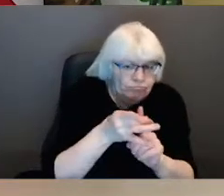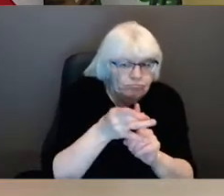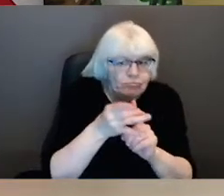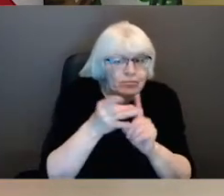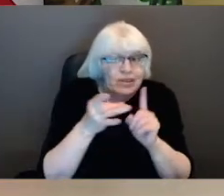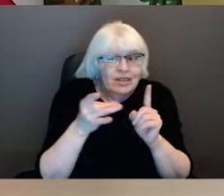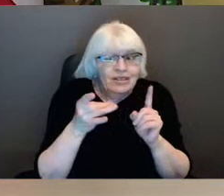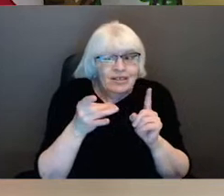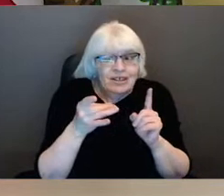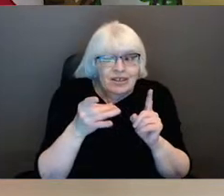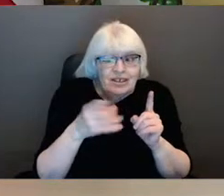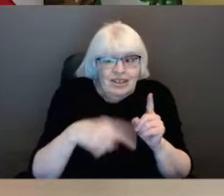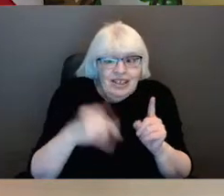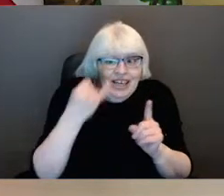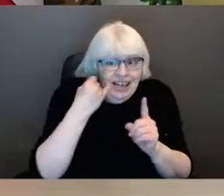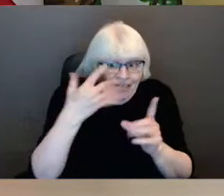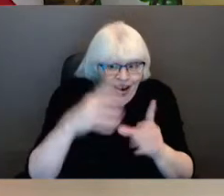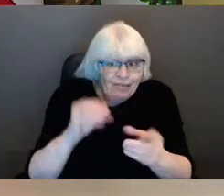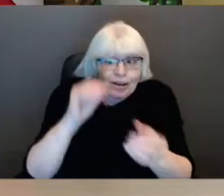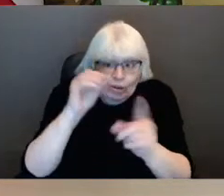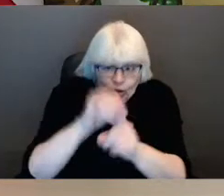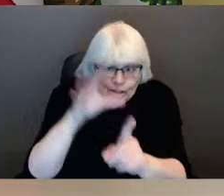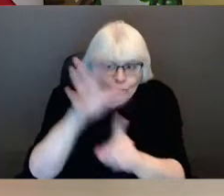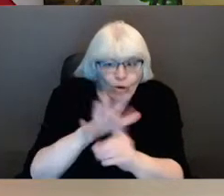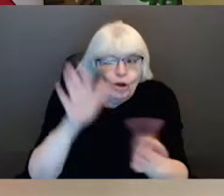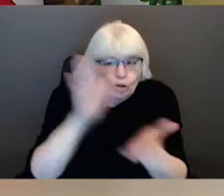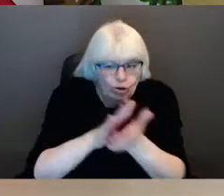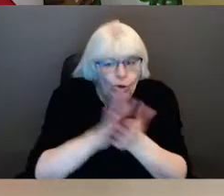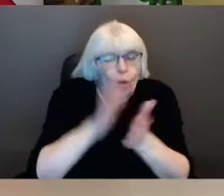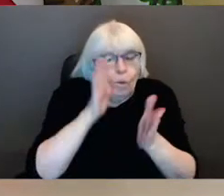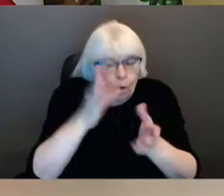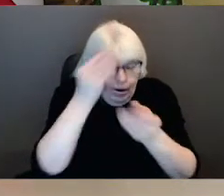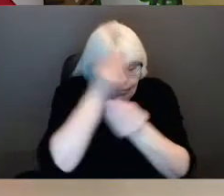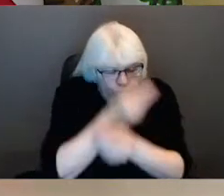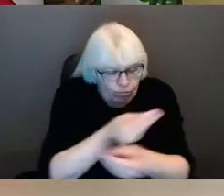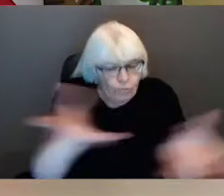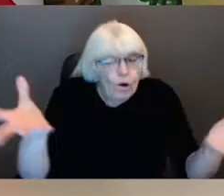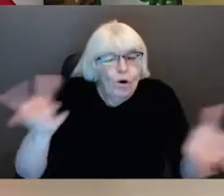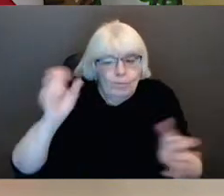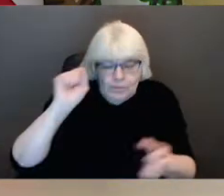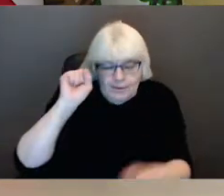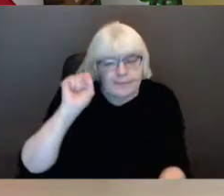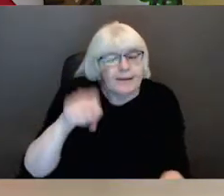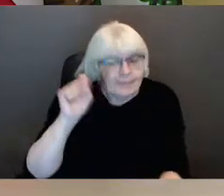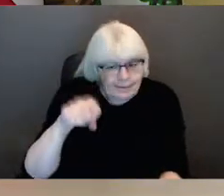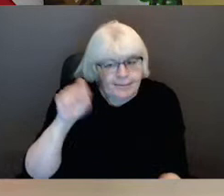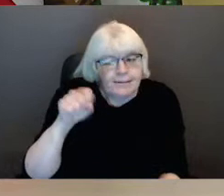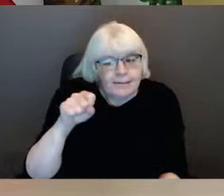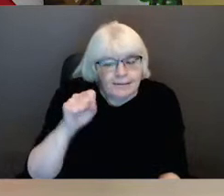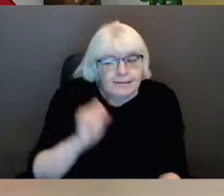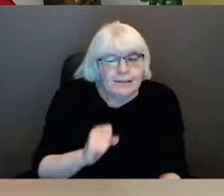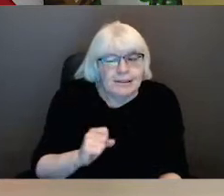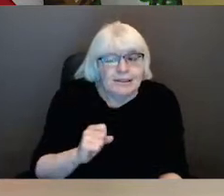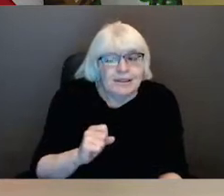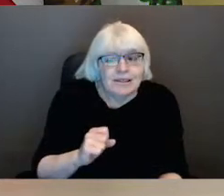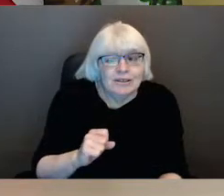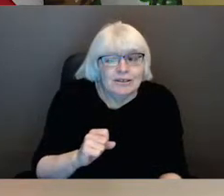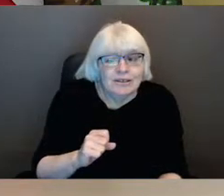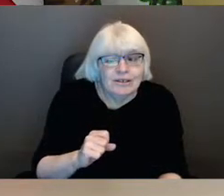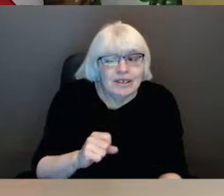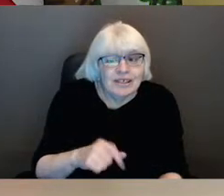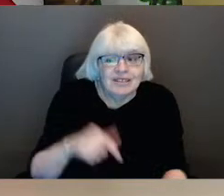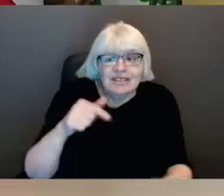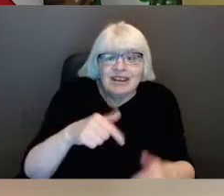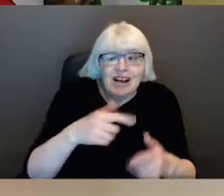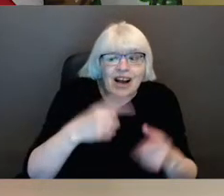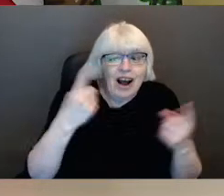be notified. And the cases, every case that's 12 years of age and under will